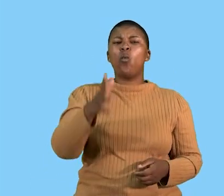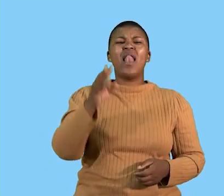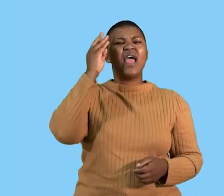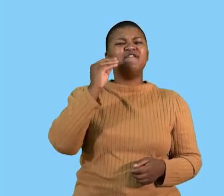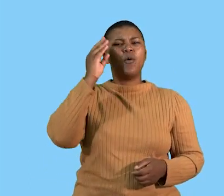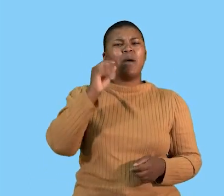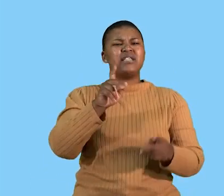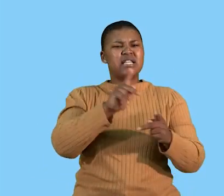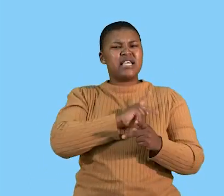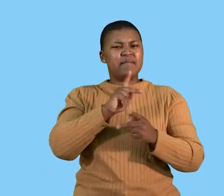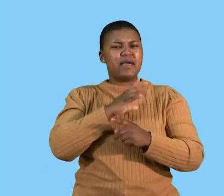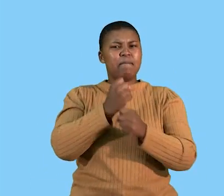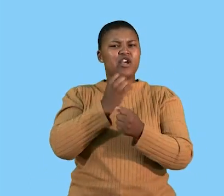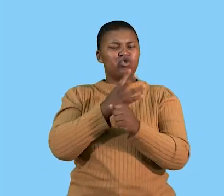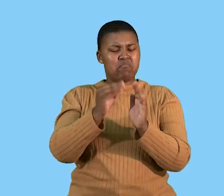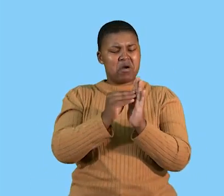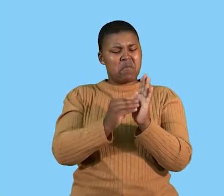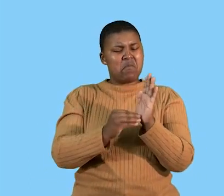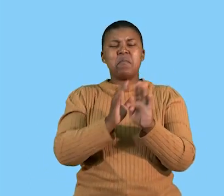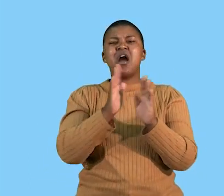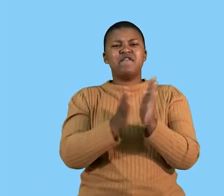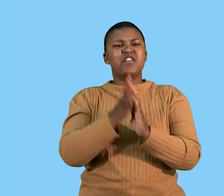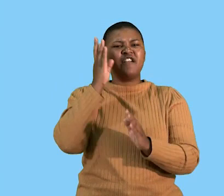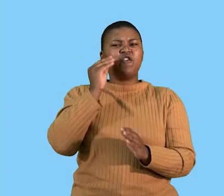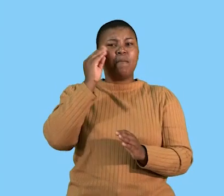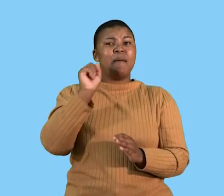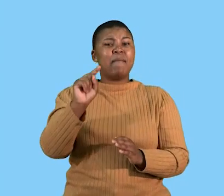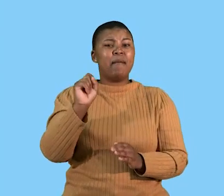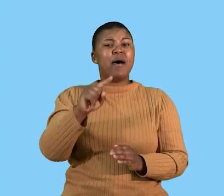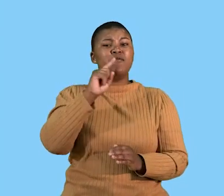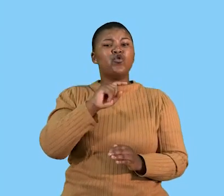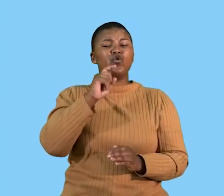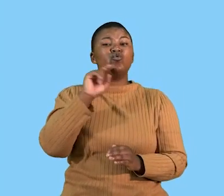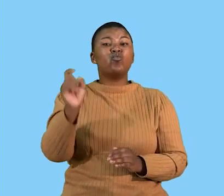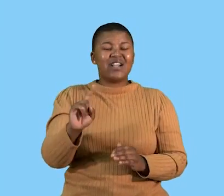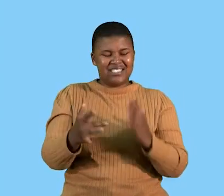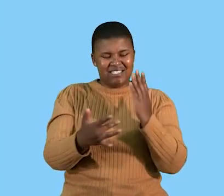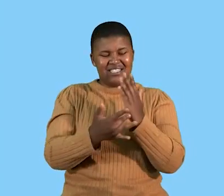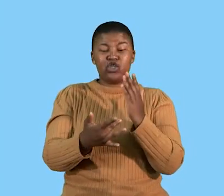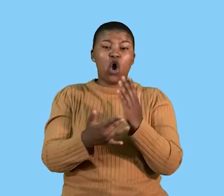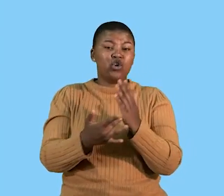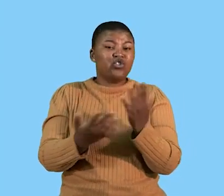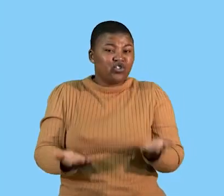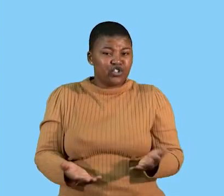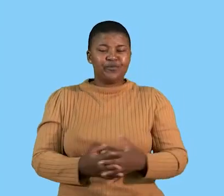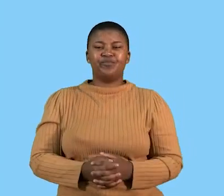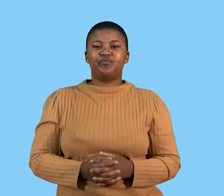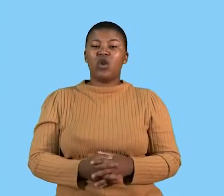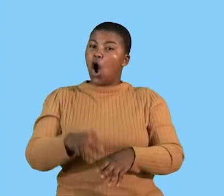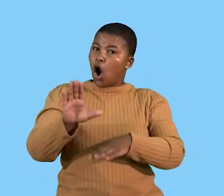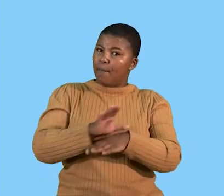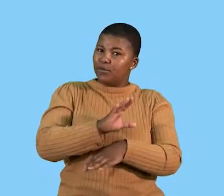record information, and therefore for that they use technology. So obviously they will